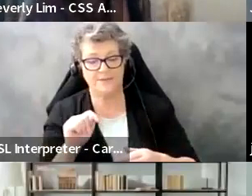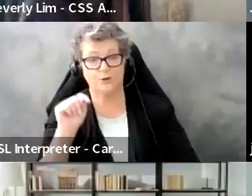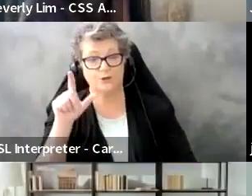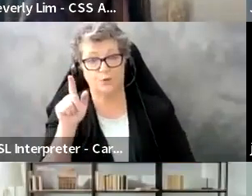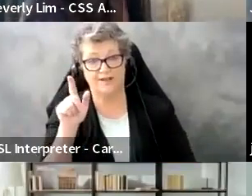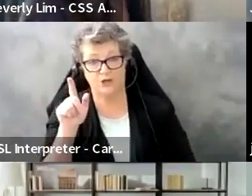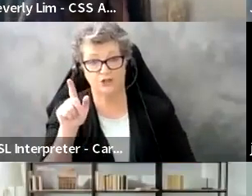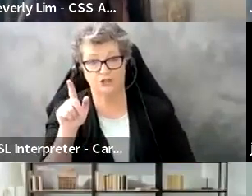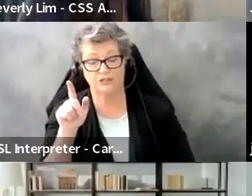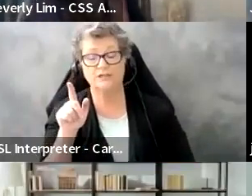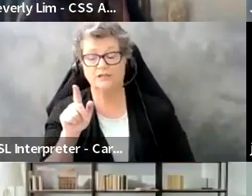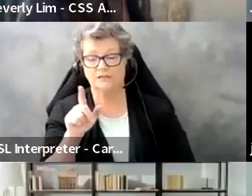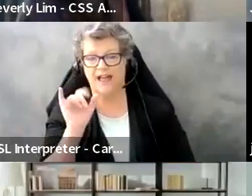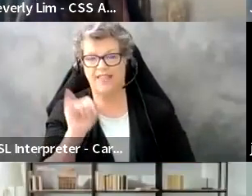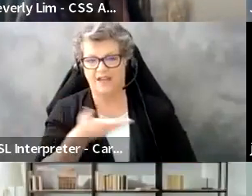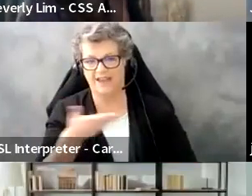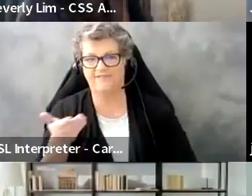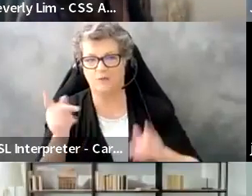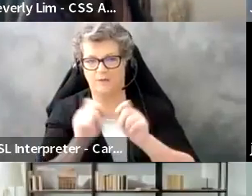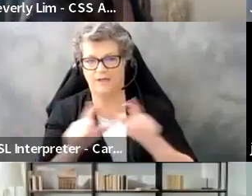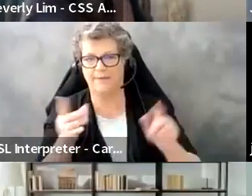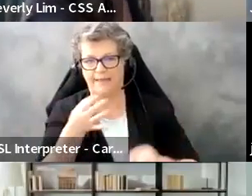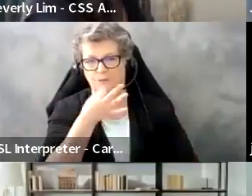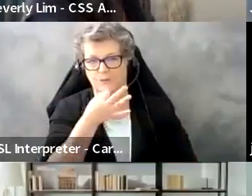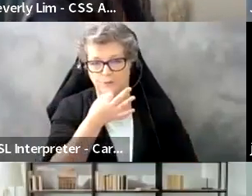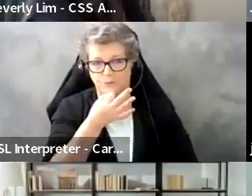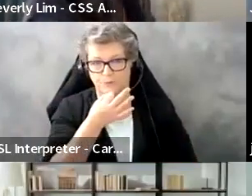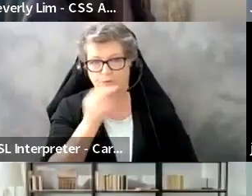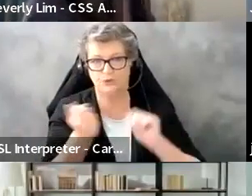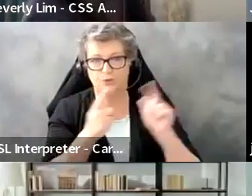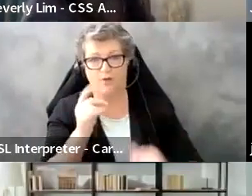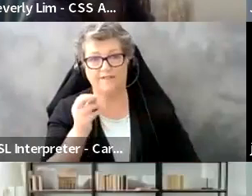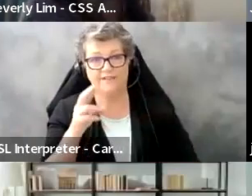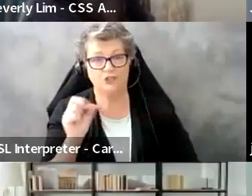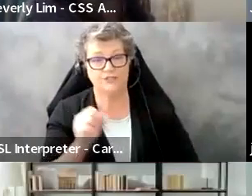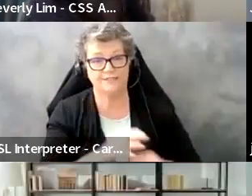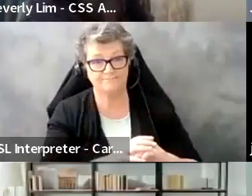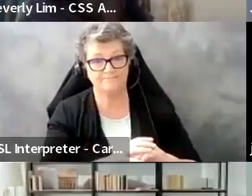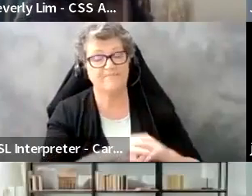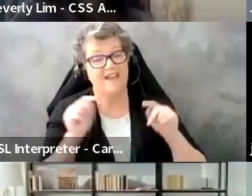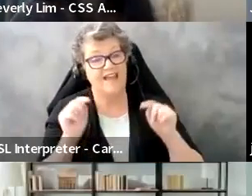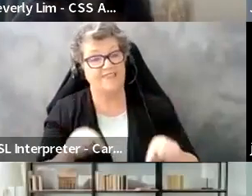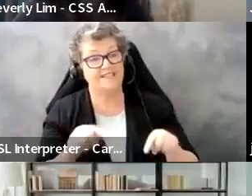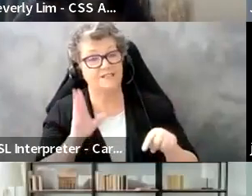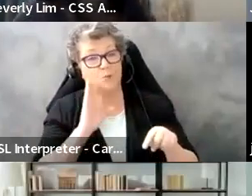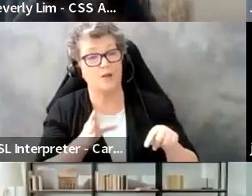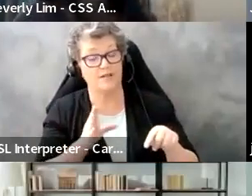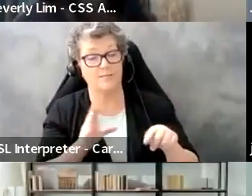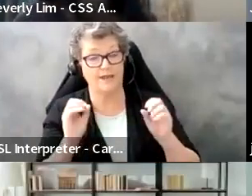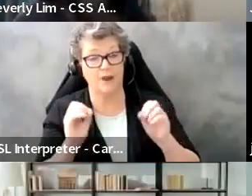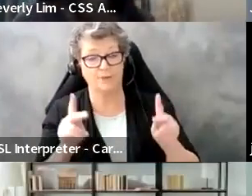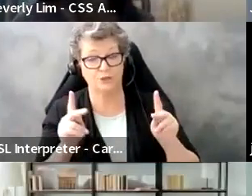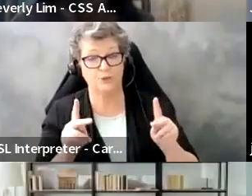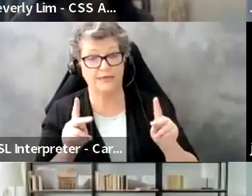21st. That invite will be coming out soon to all the vendors. And this will be an